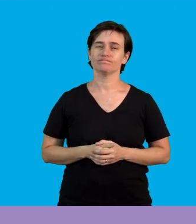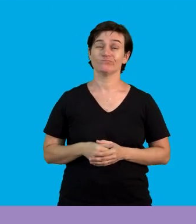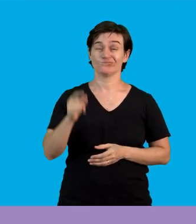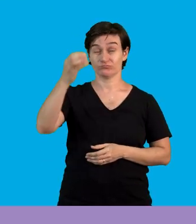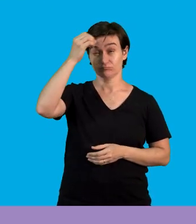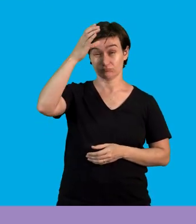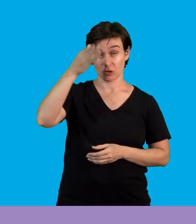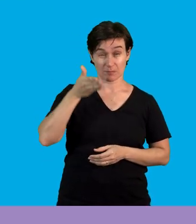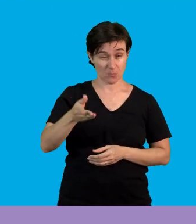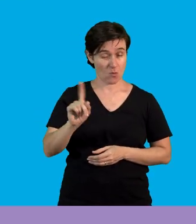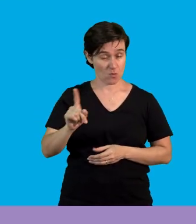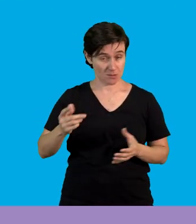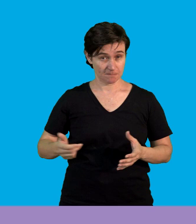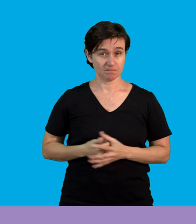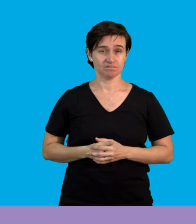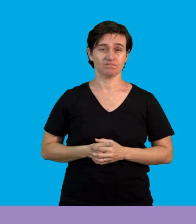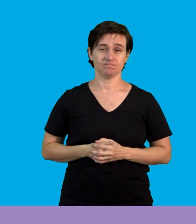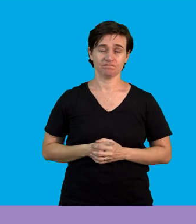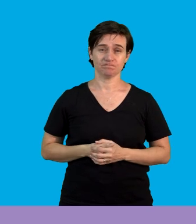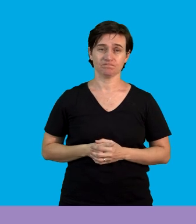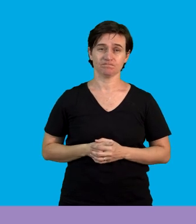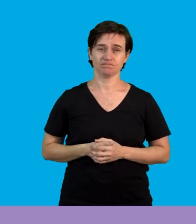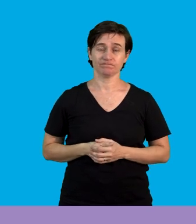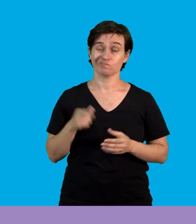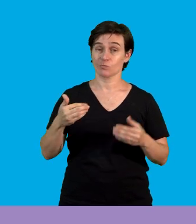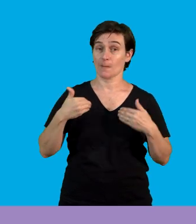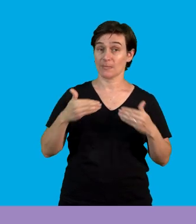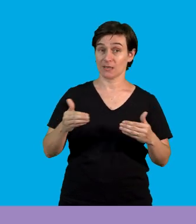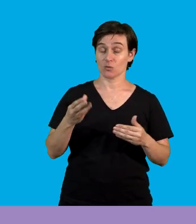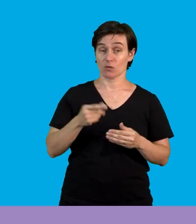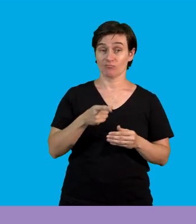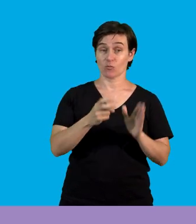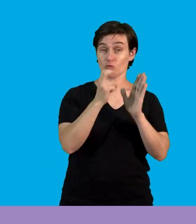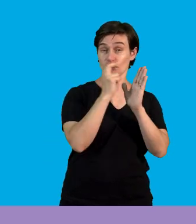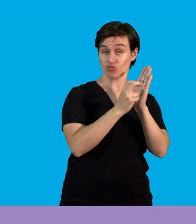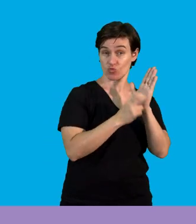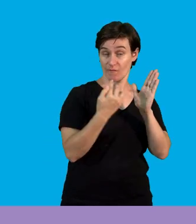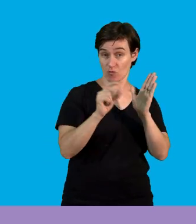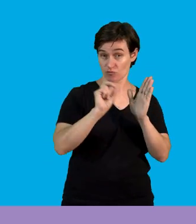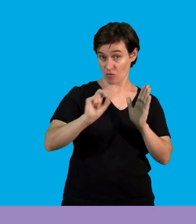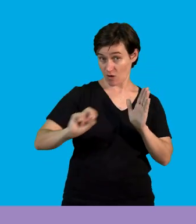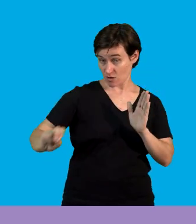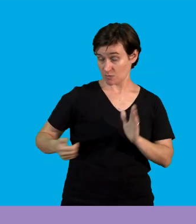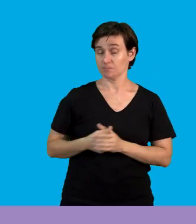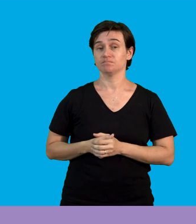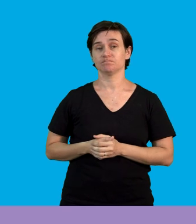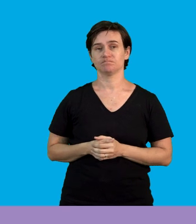Our concept map on algebraic language, we will start with rules of